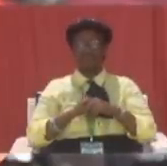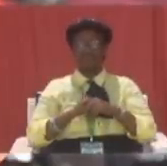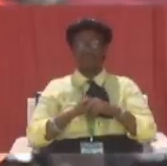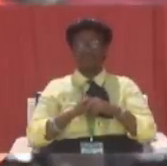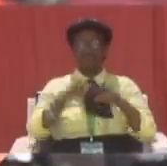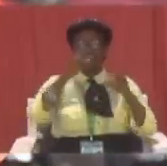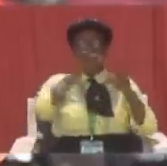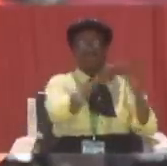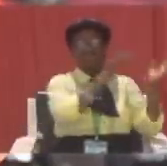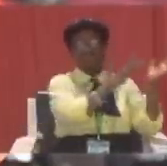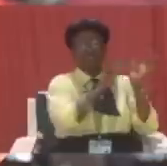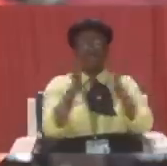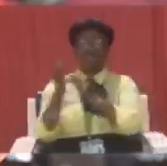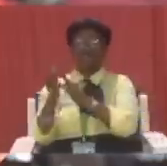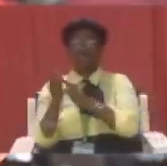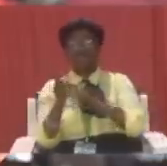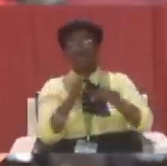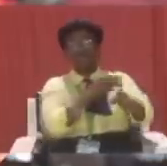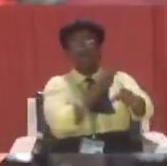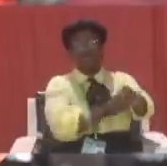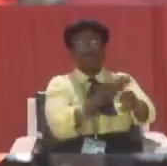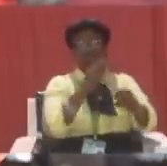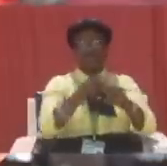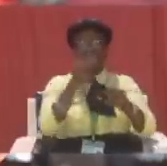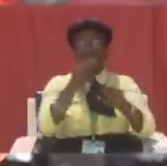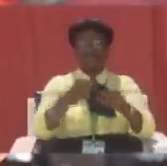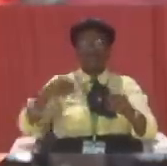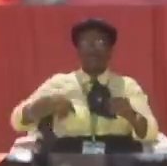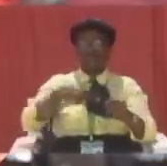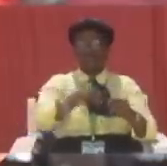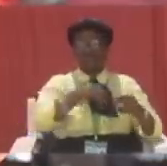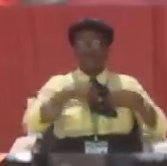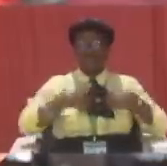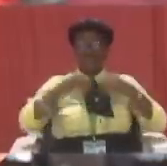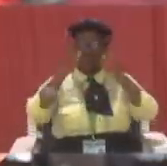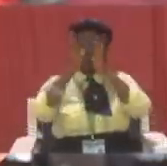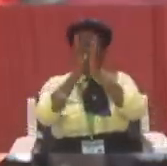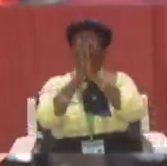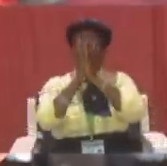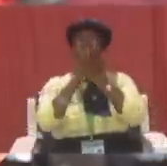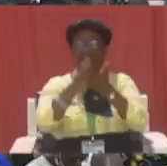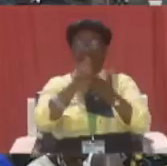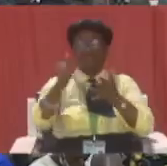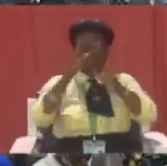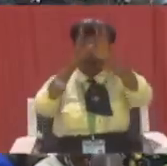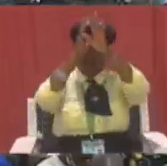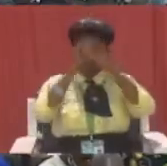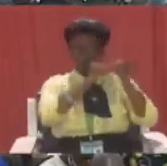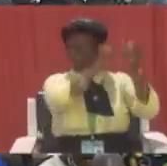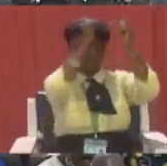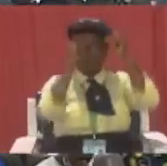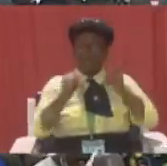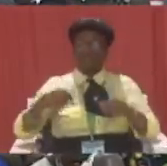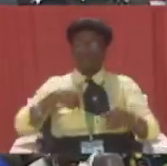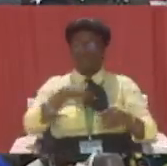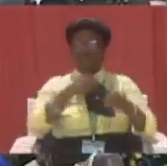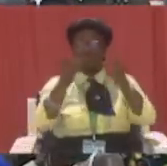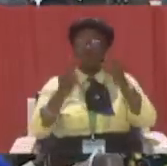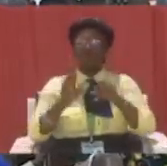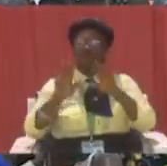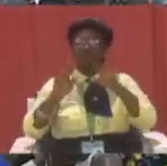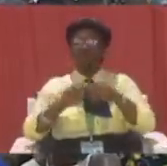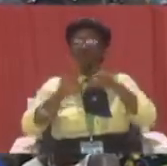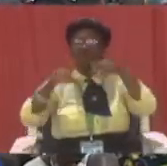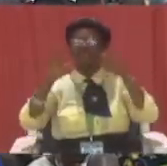In Jesus' mighty name, we have prayed. Father Almighty, we want to give you all glory and